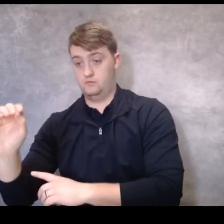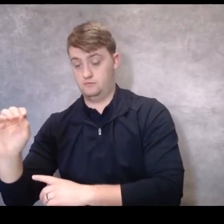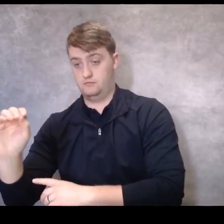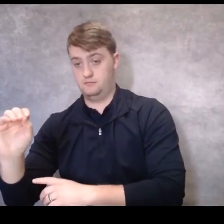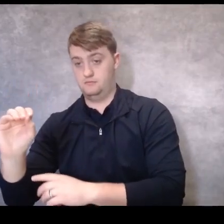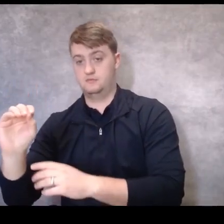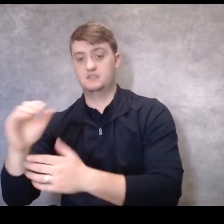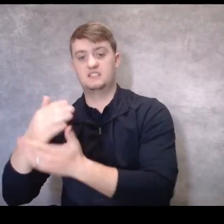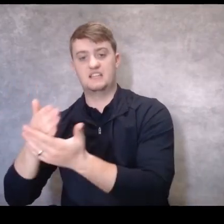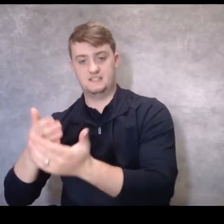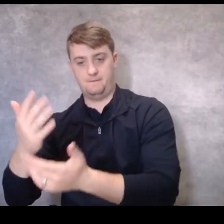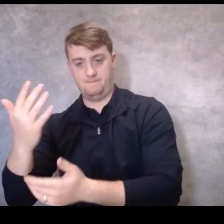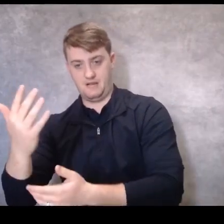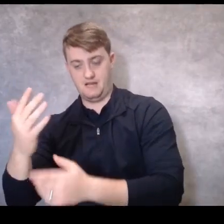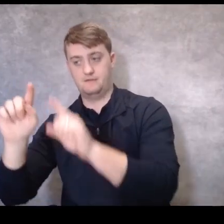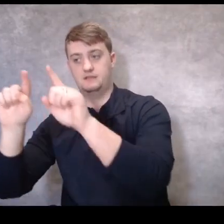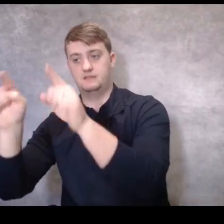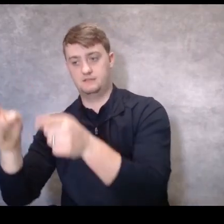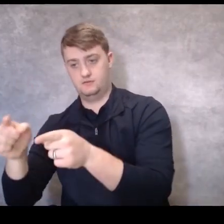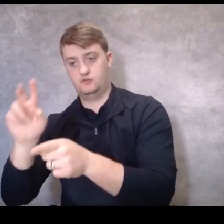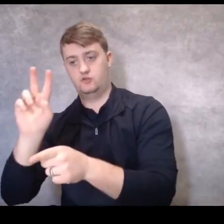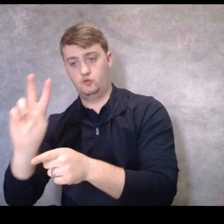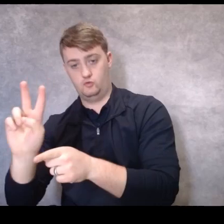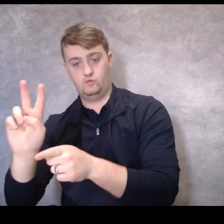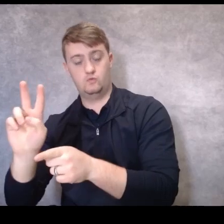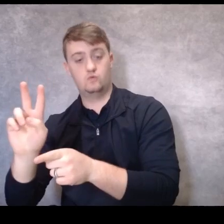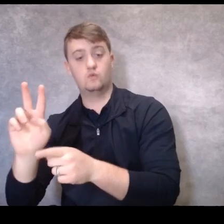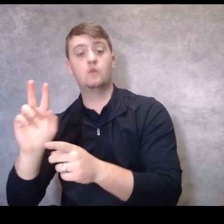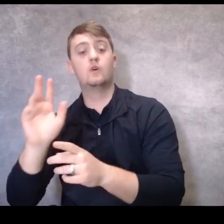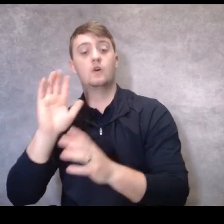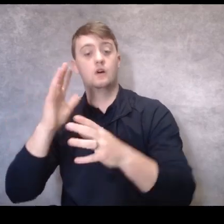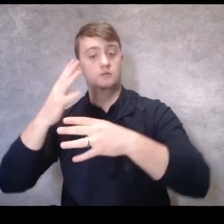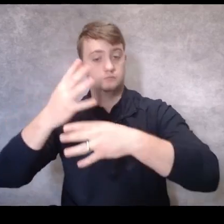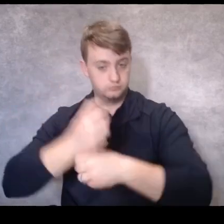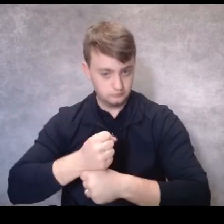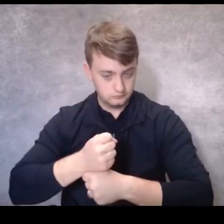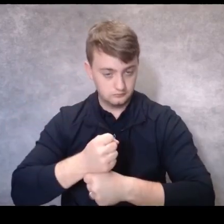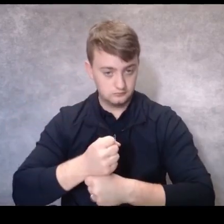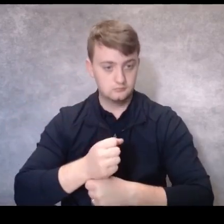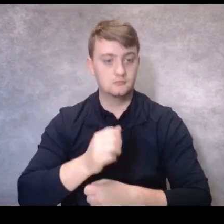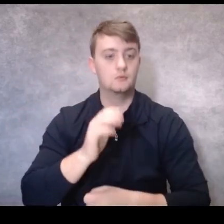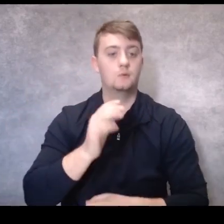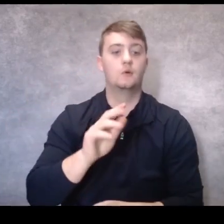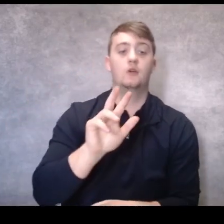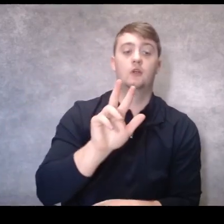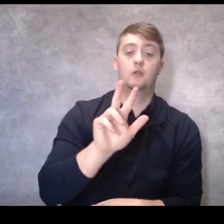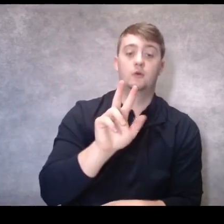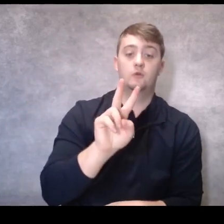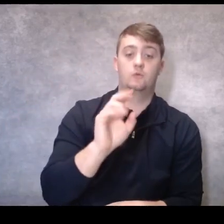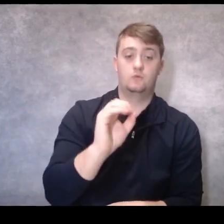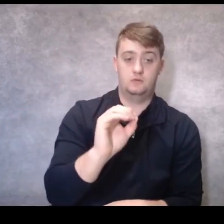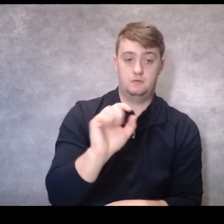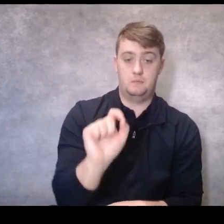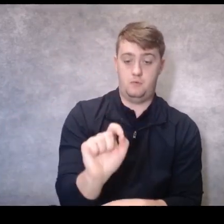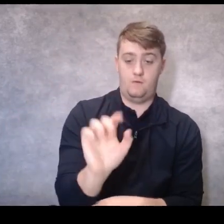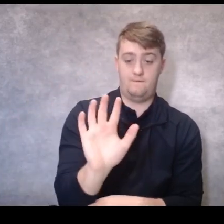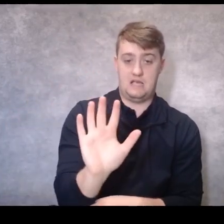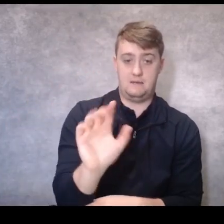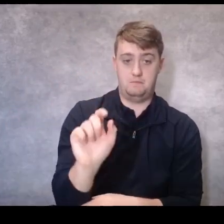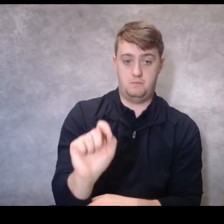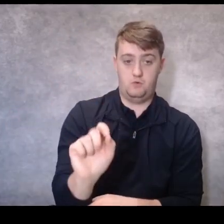320 Section 5, subsection 2 is abbreviated to